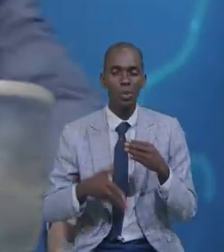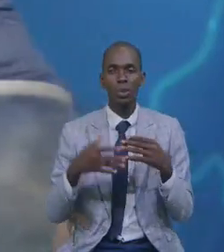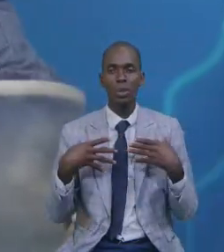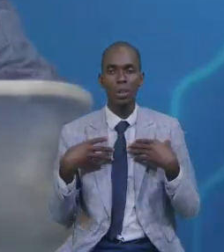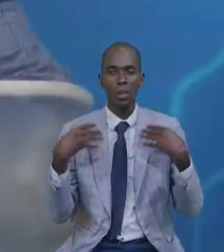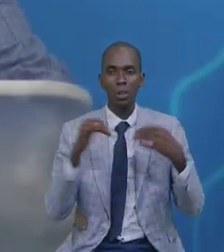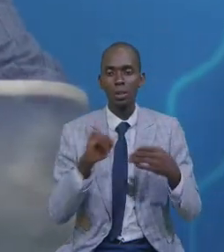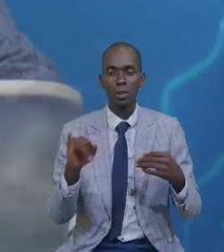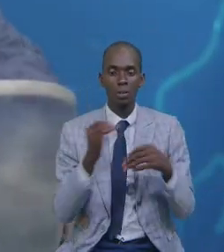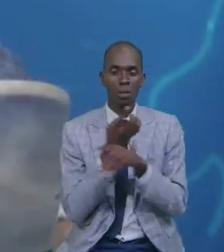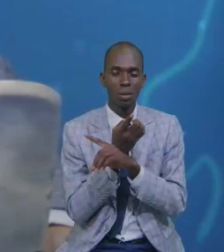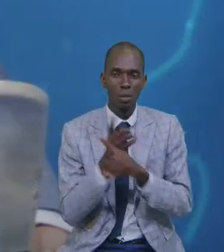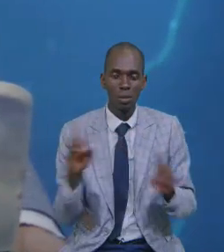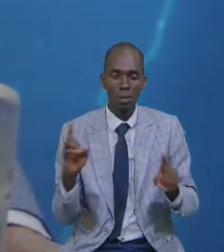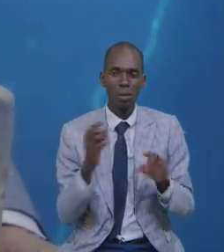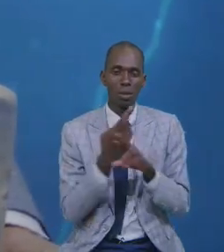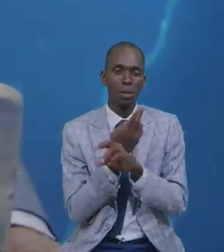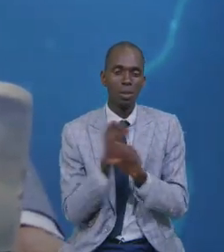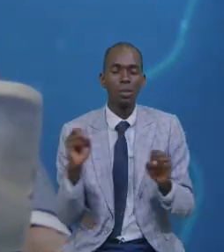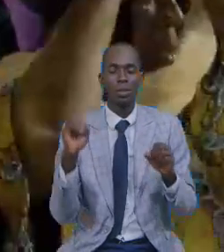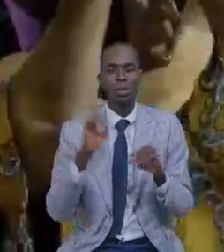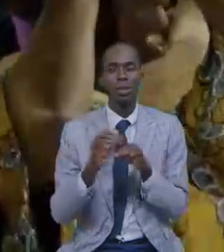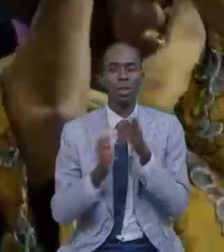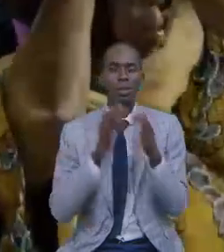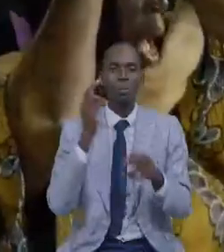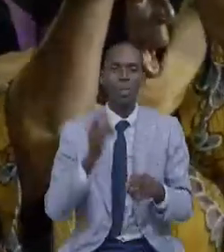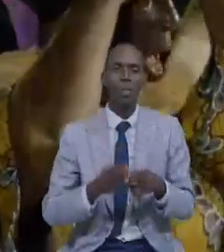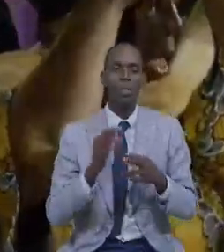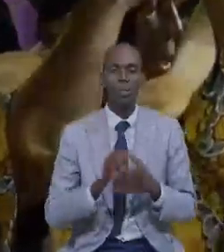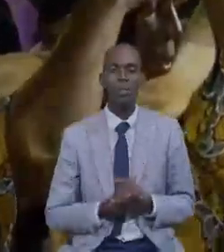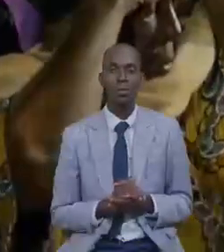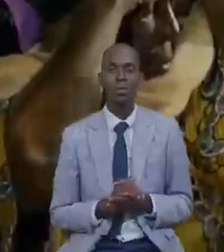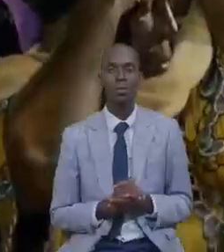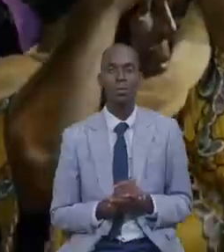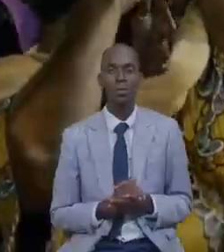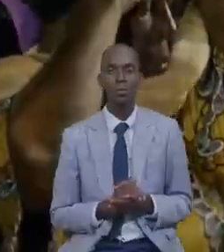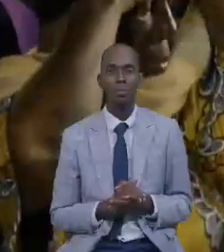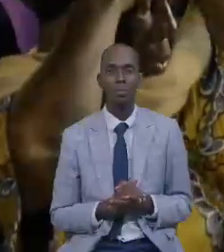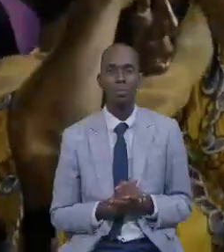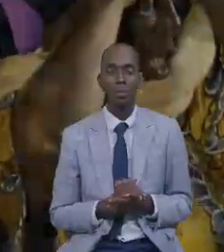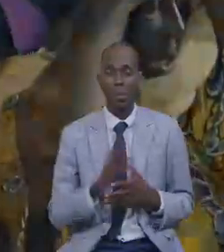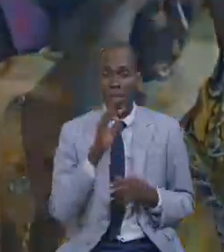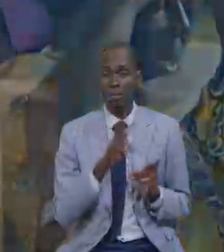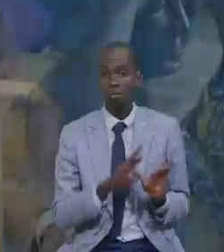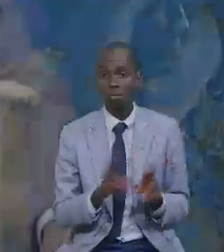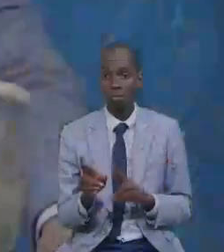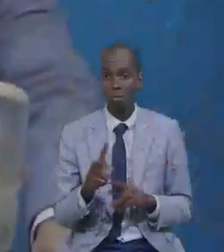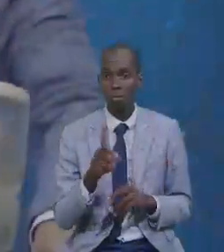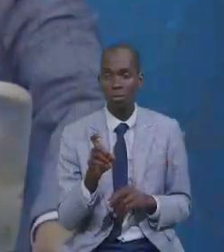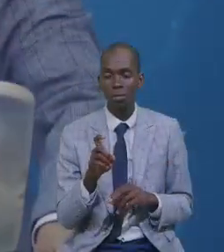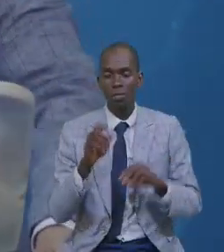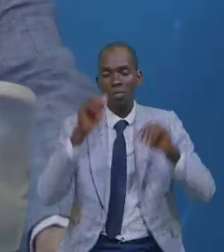deliverance, redemption in Jesus' name. Amen. Are you ready? Yes.